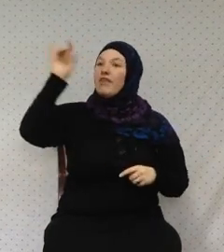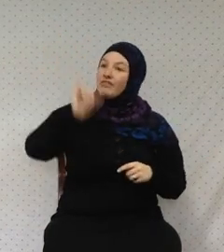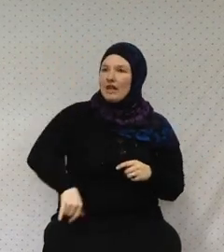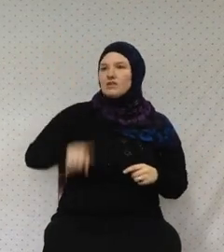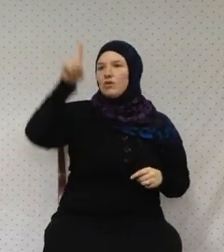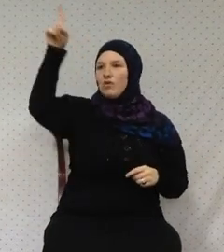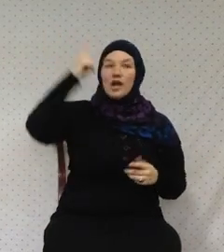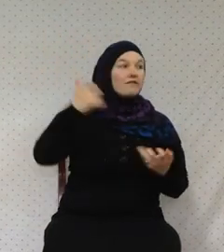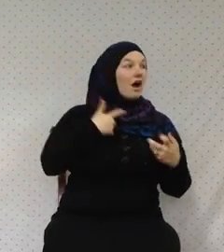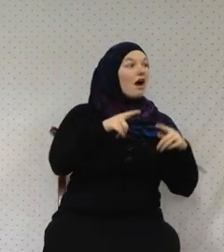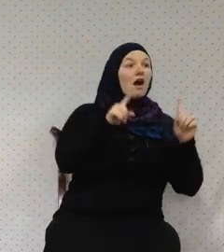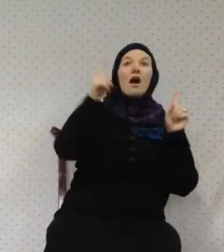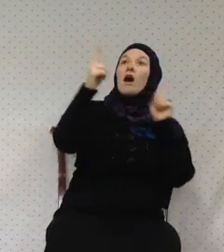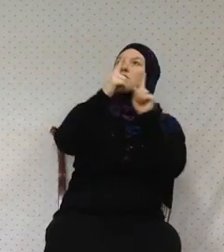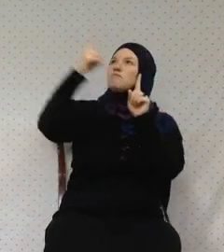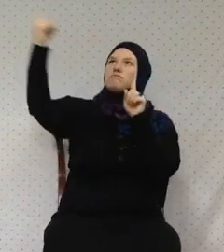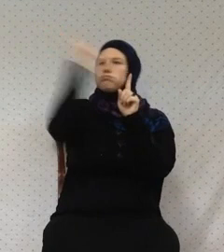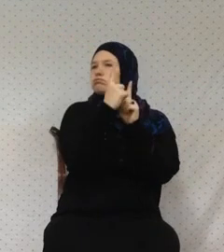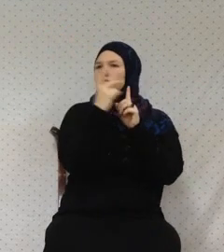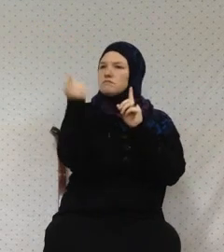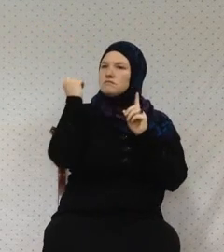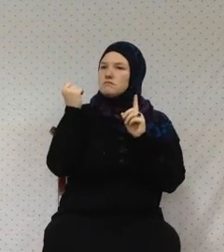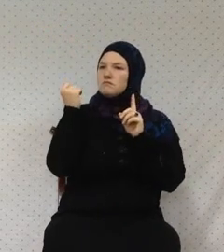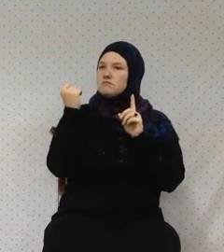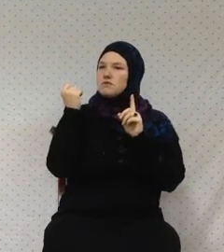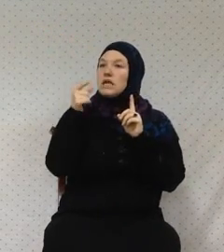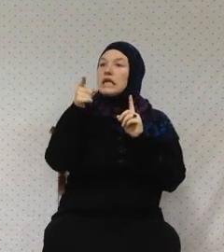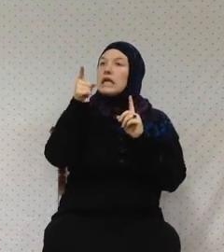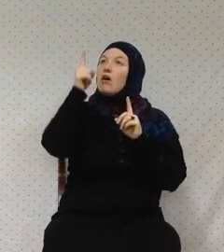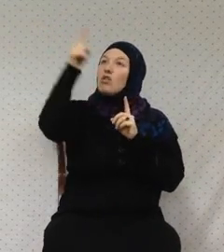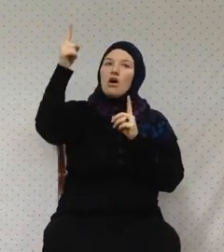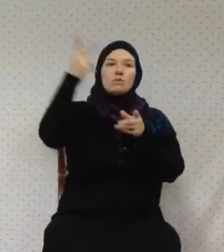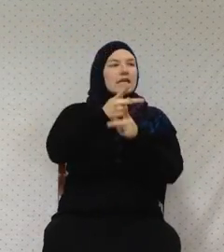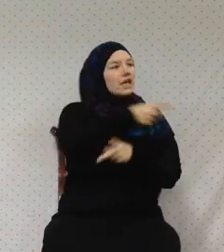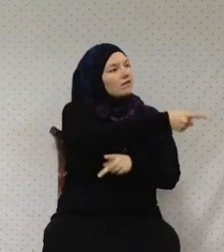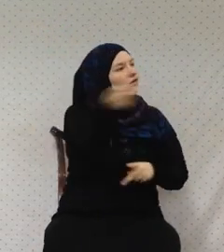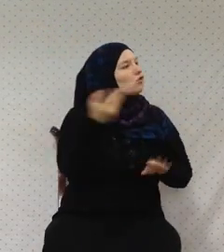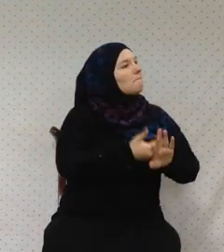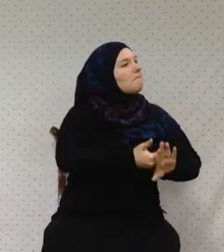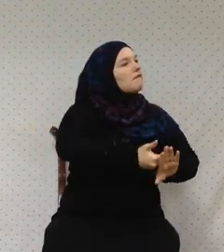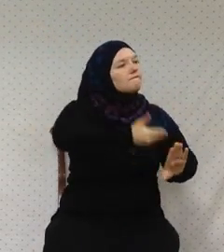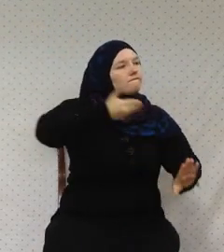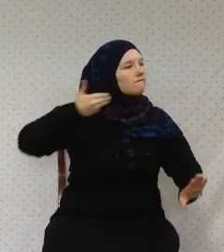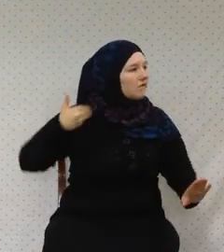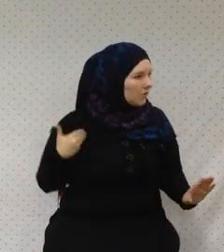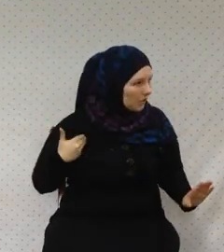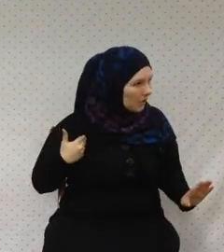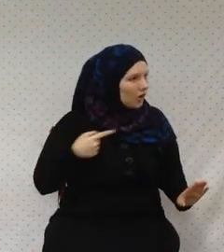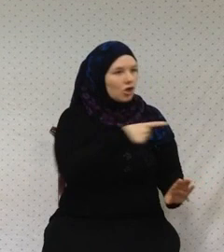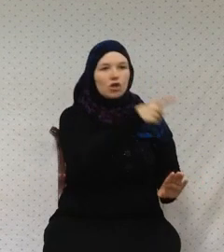is Allah. He embraces you before you even embrace